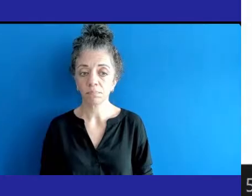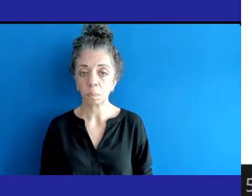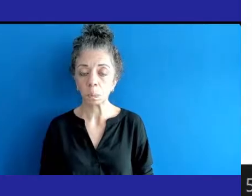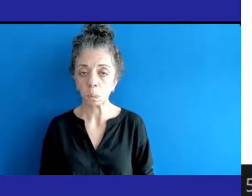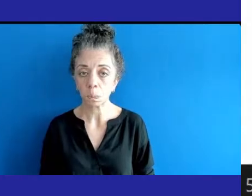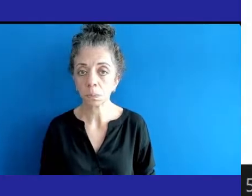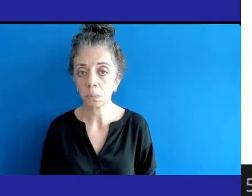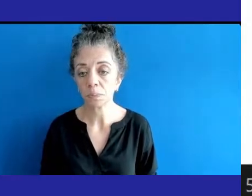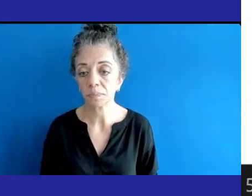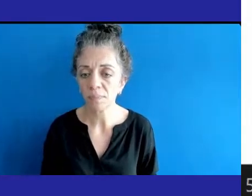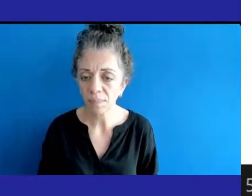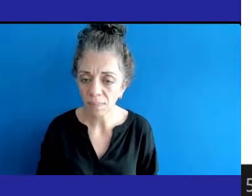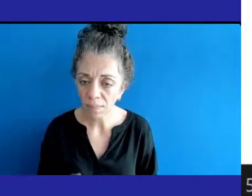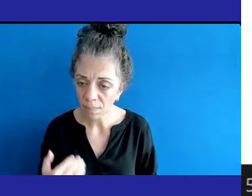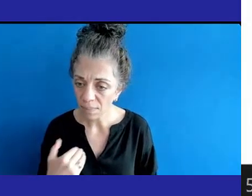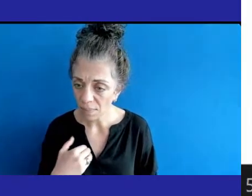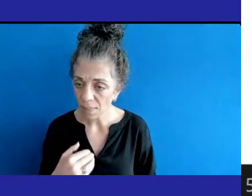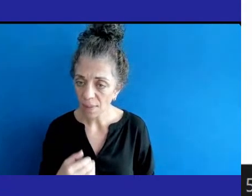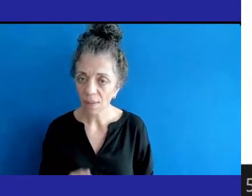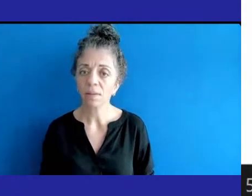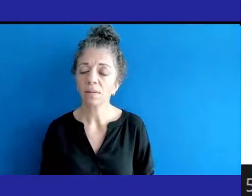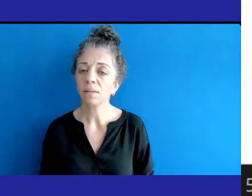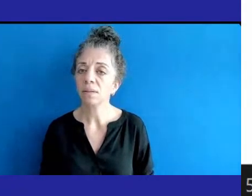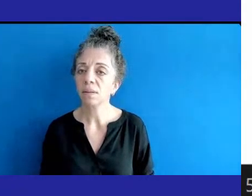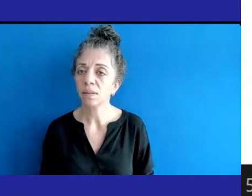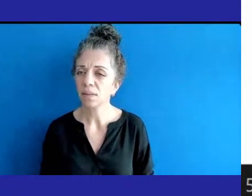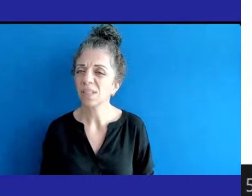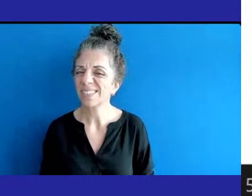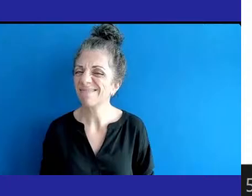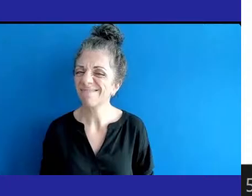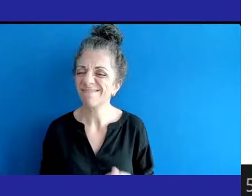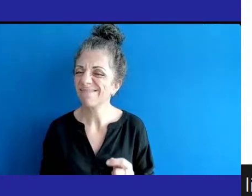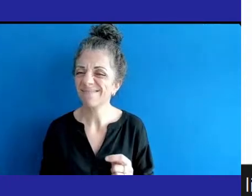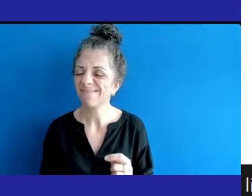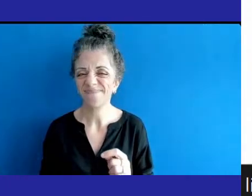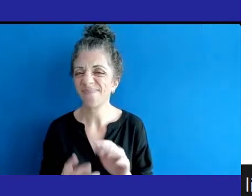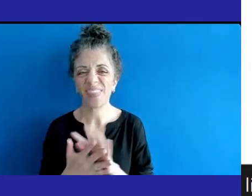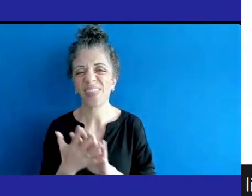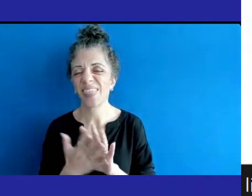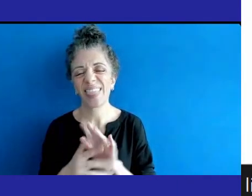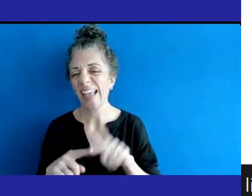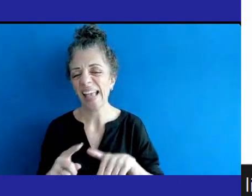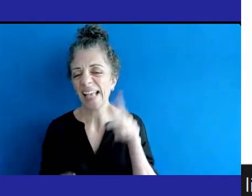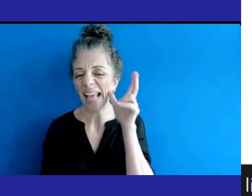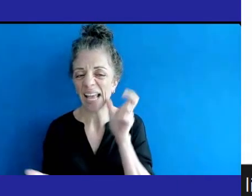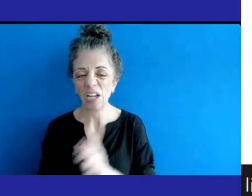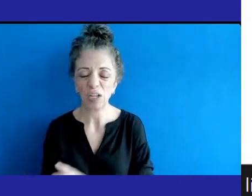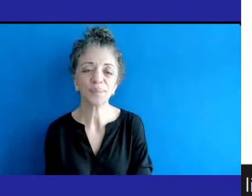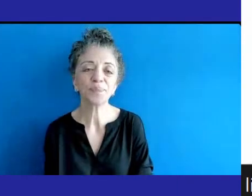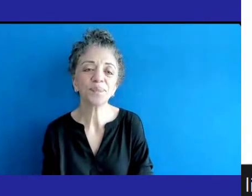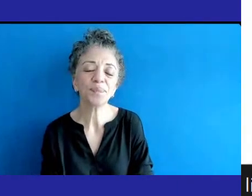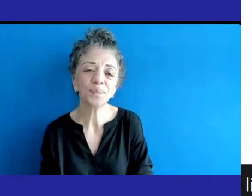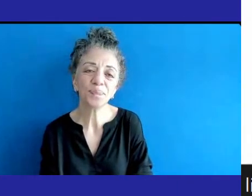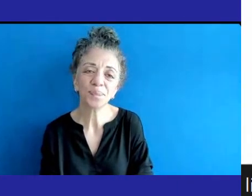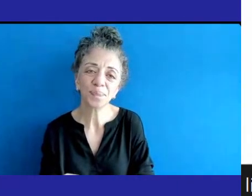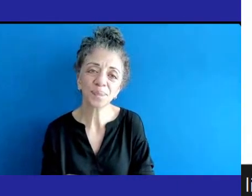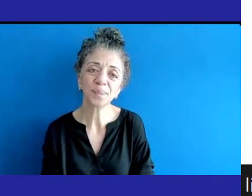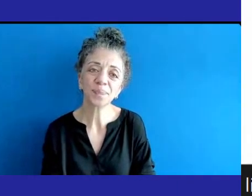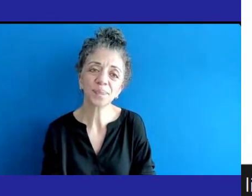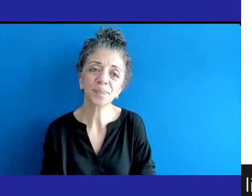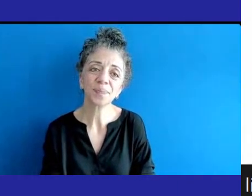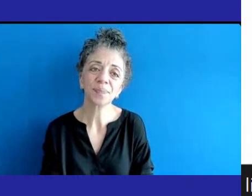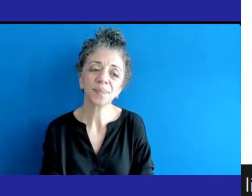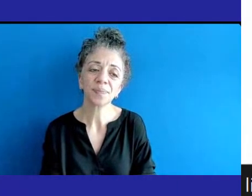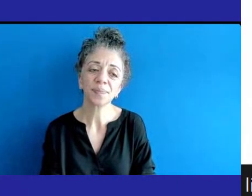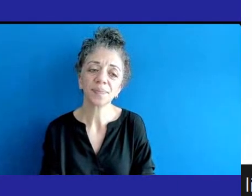that endeavor, and we held a virtual information session on June 18, 2025, where over 140 people